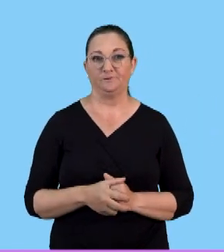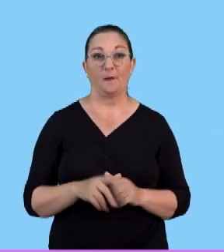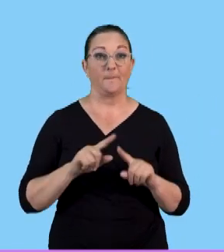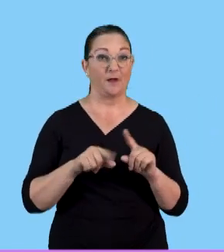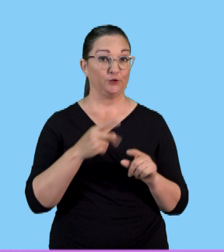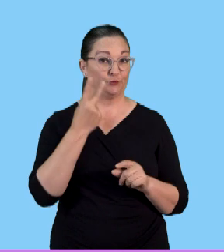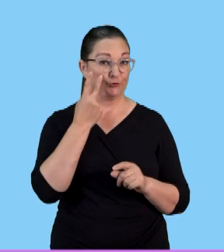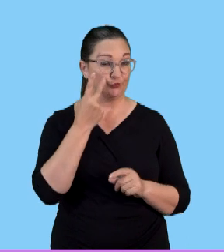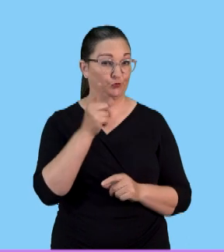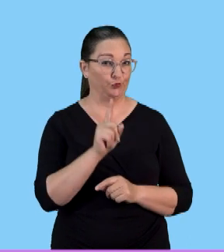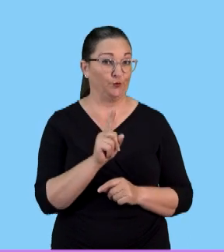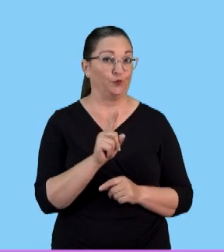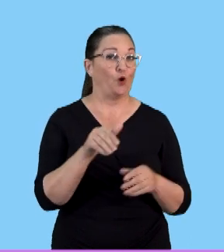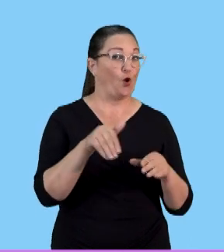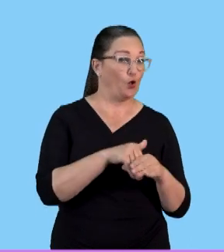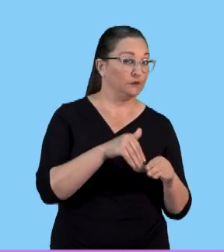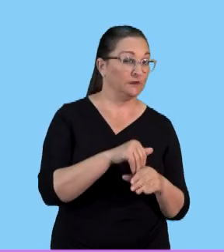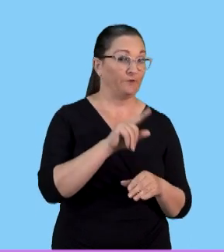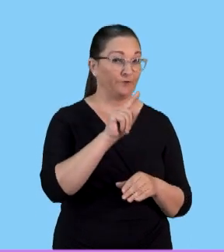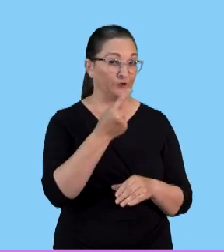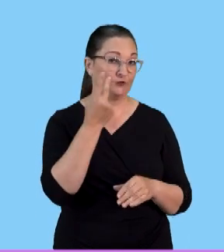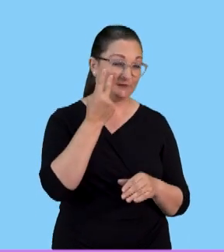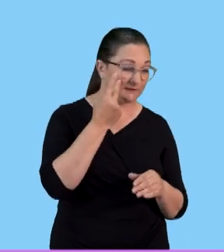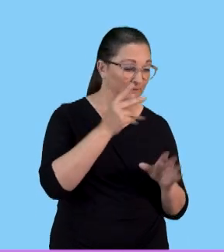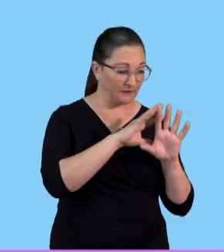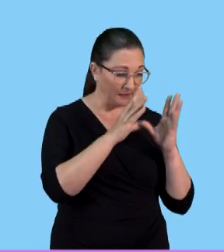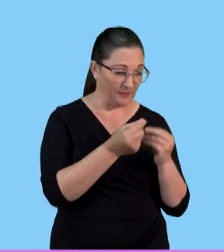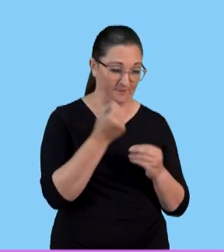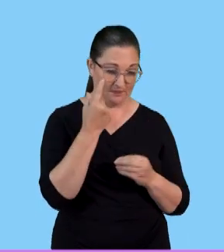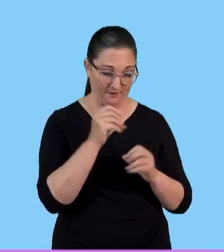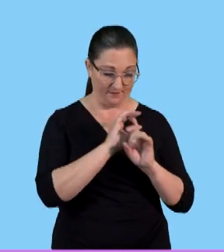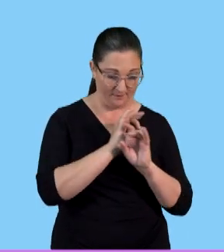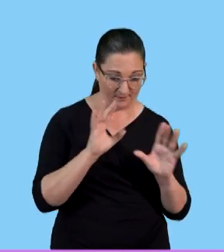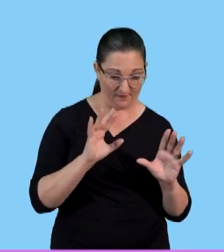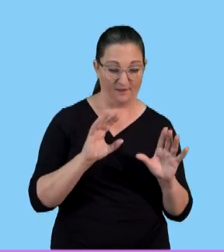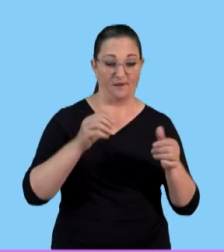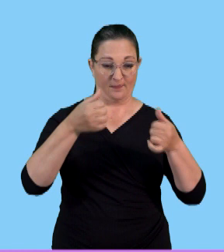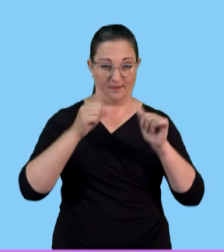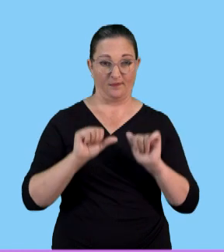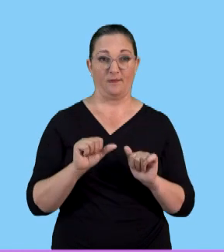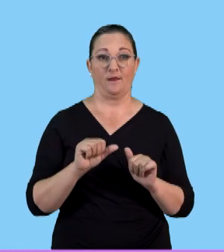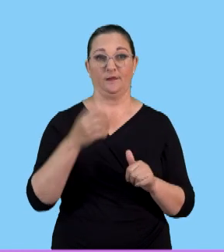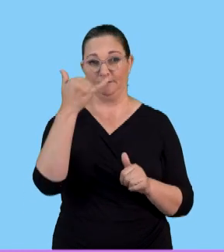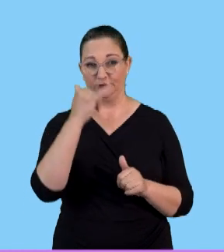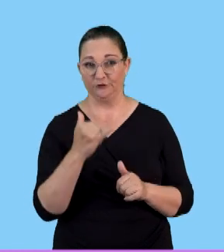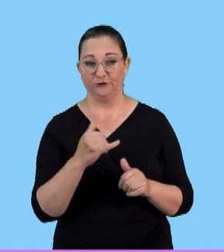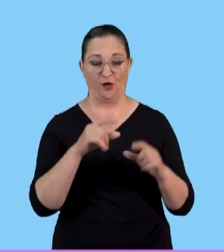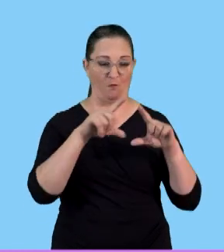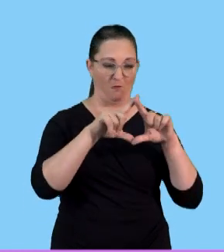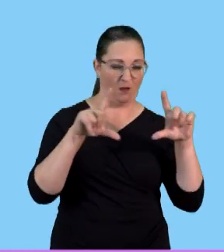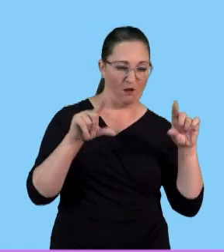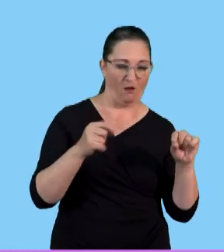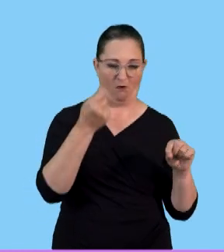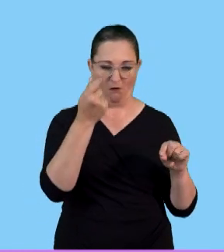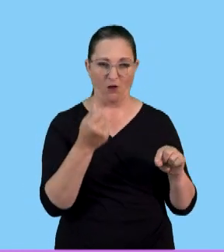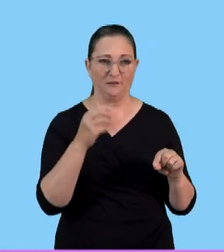remember, looking at the given context, you firstly need to go through what is given before you, checking the blocks, checking if